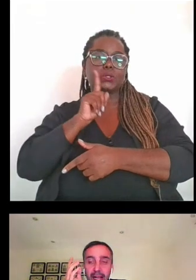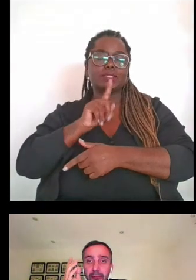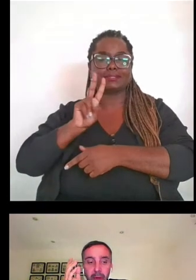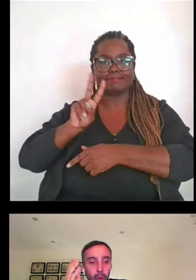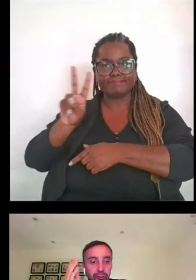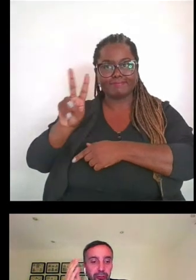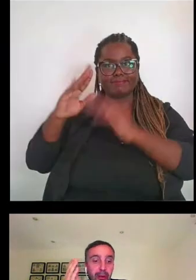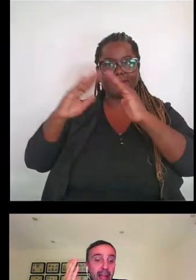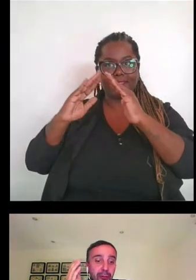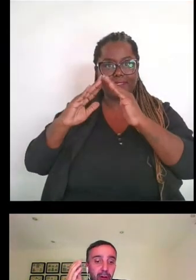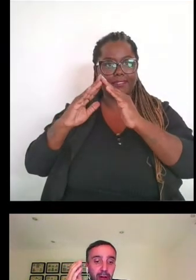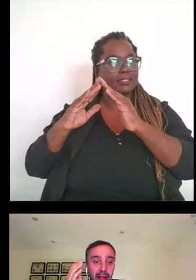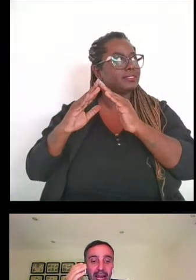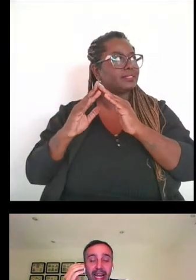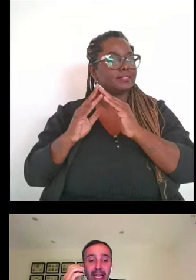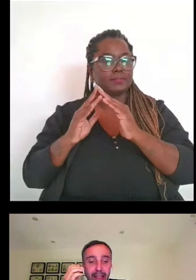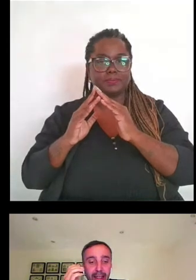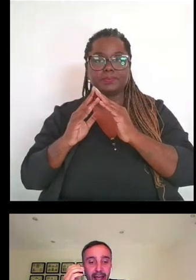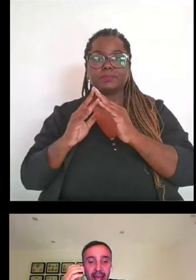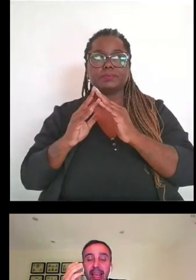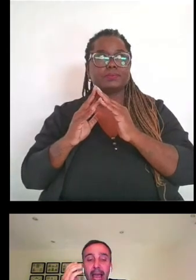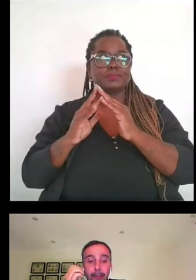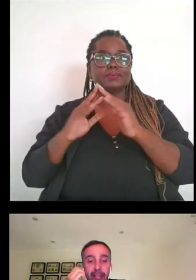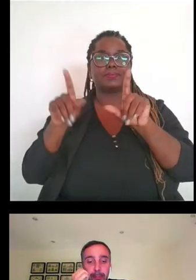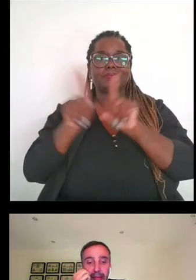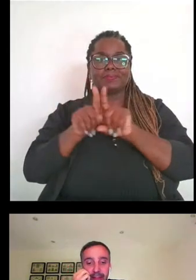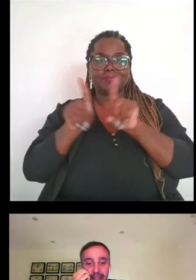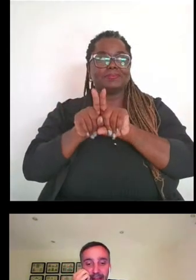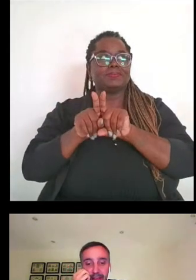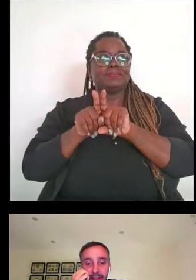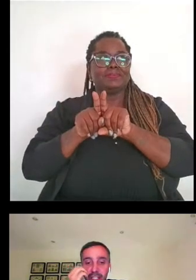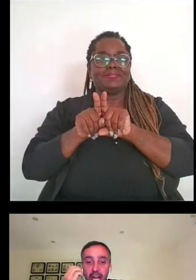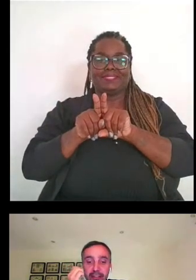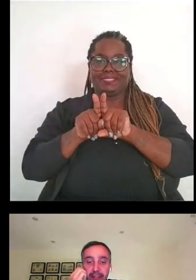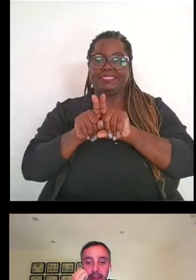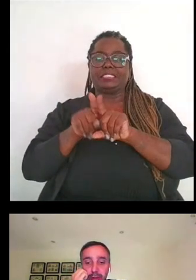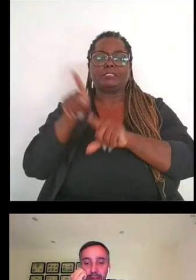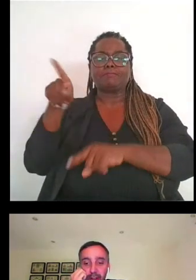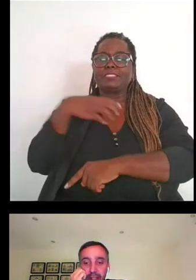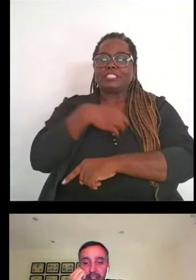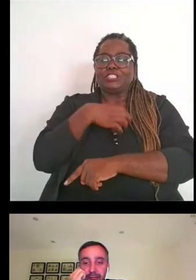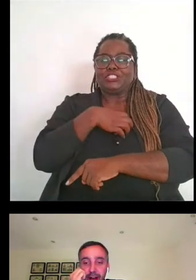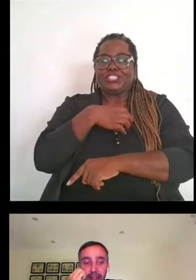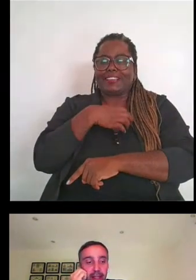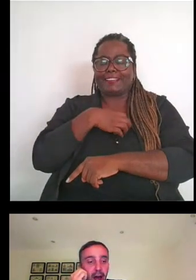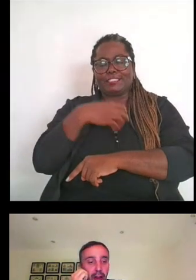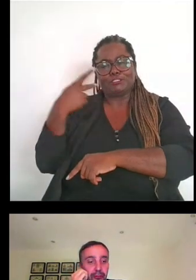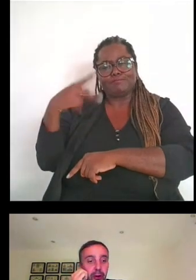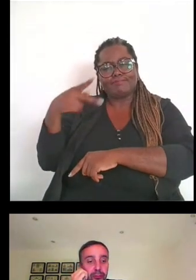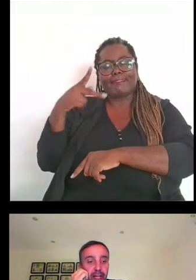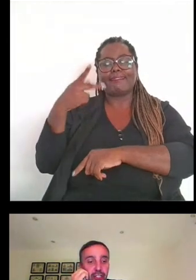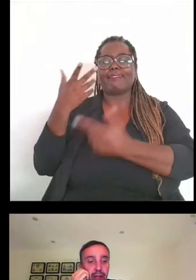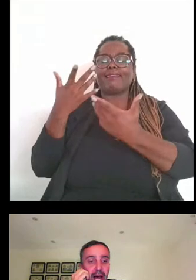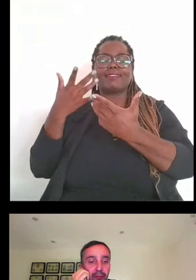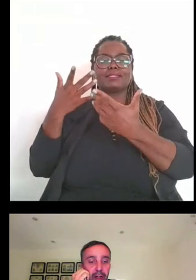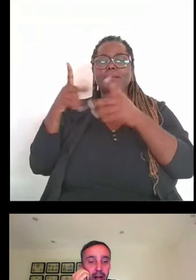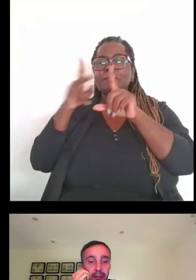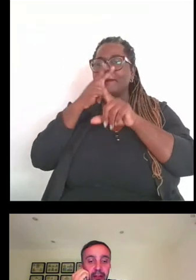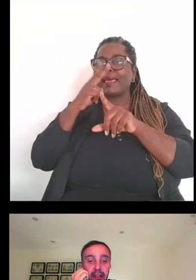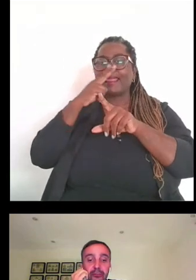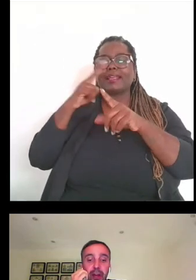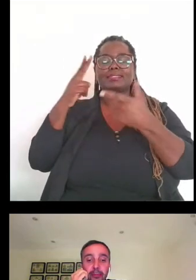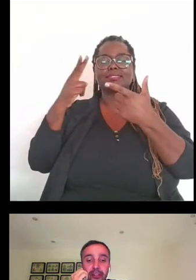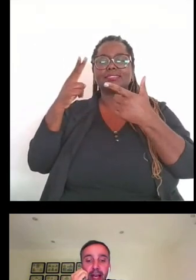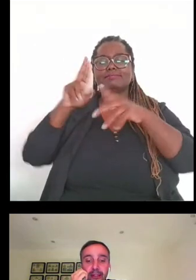his style was playful eclectic camp in the best sense just as Susan zontac defined the art of homosexual